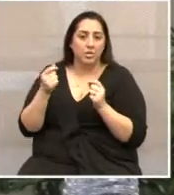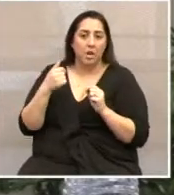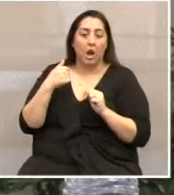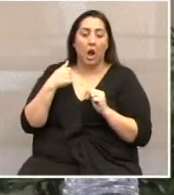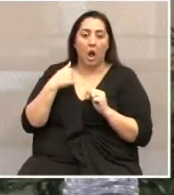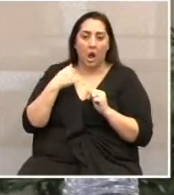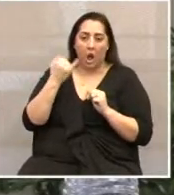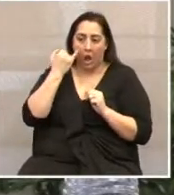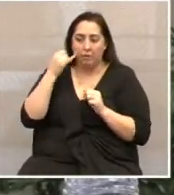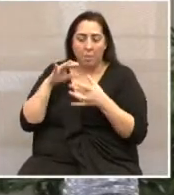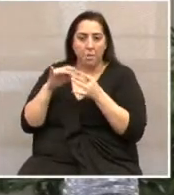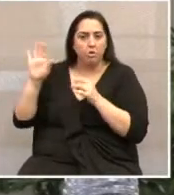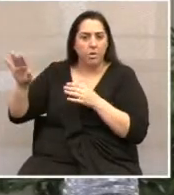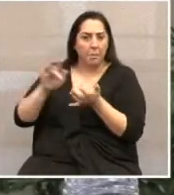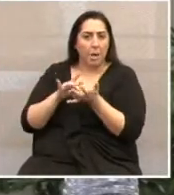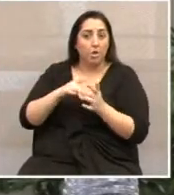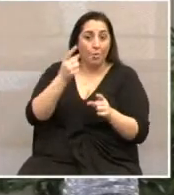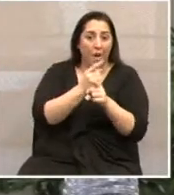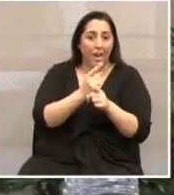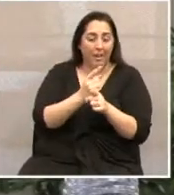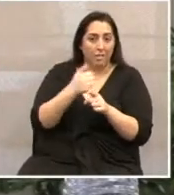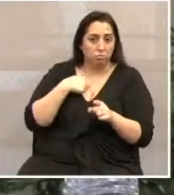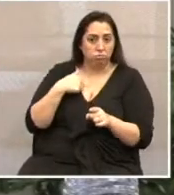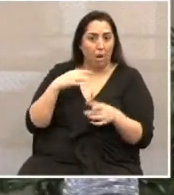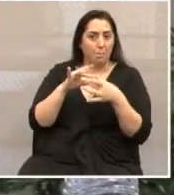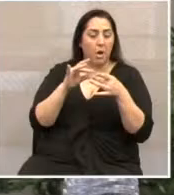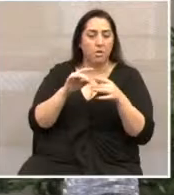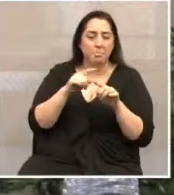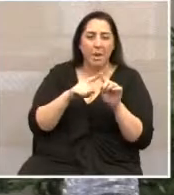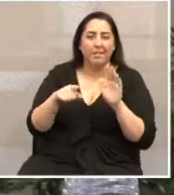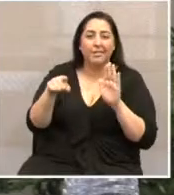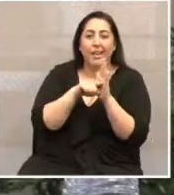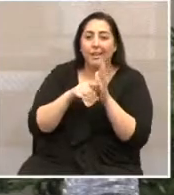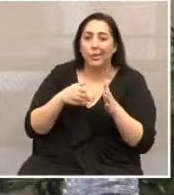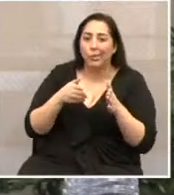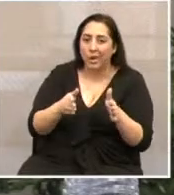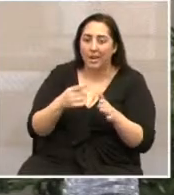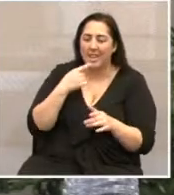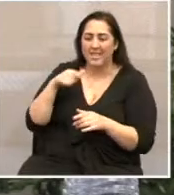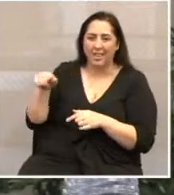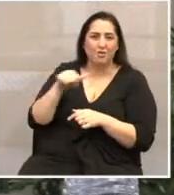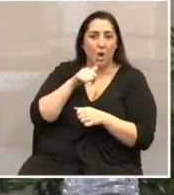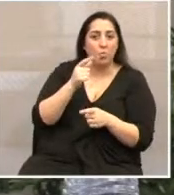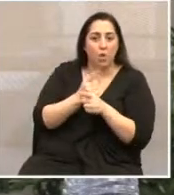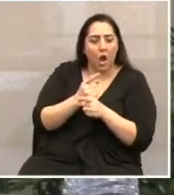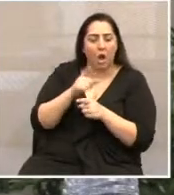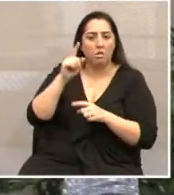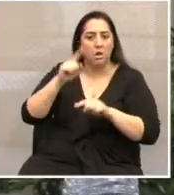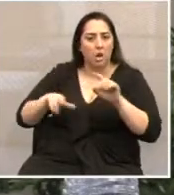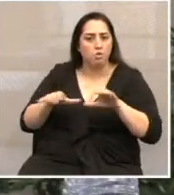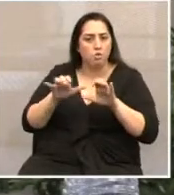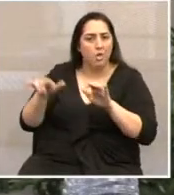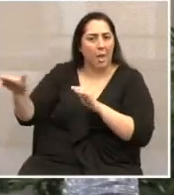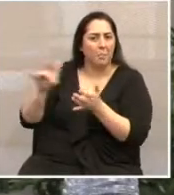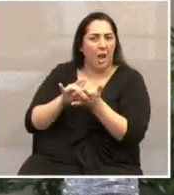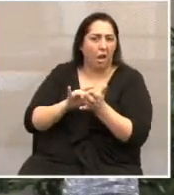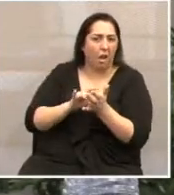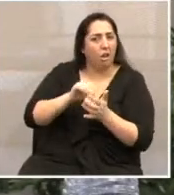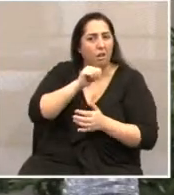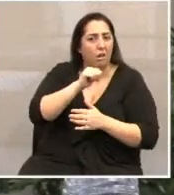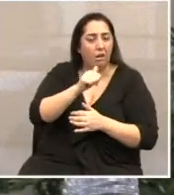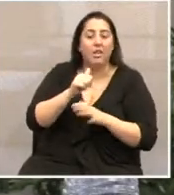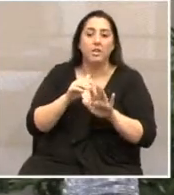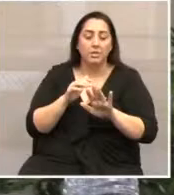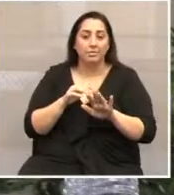way. And so they are not spending the amount of money necessary to